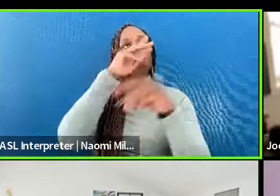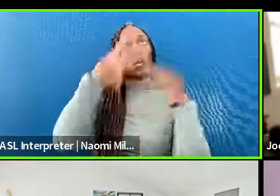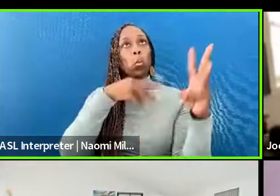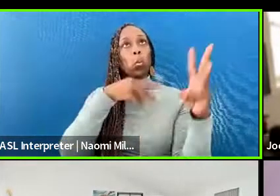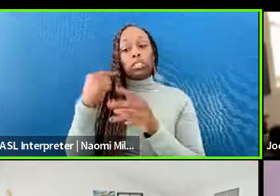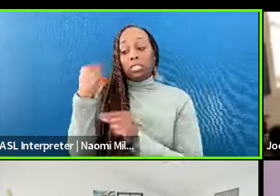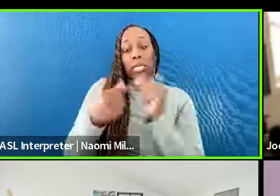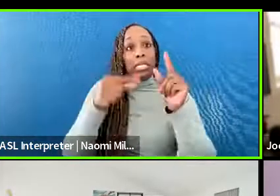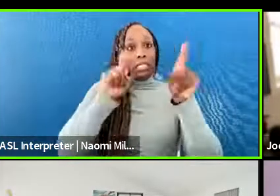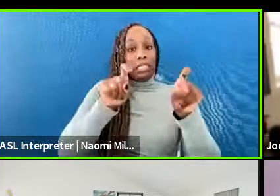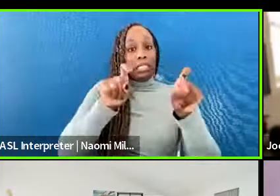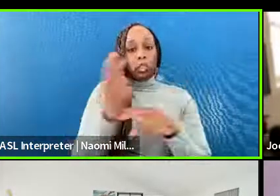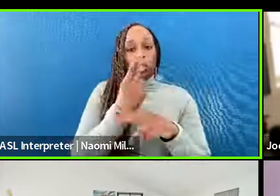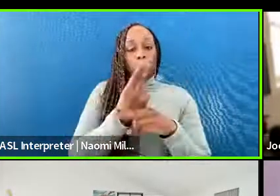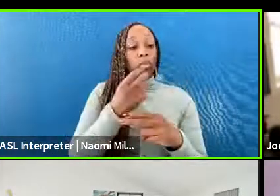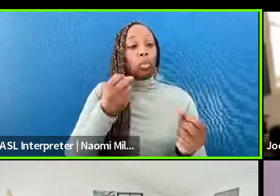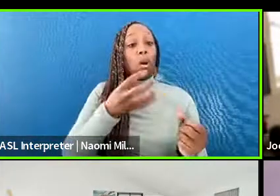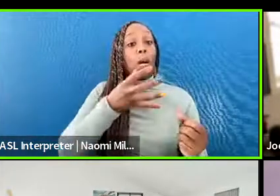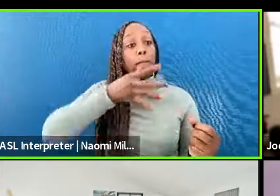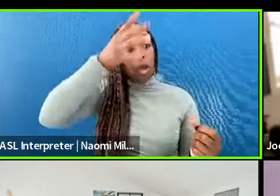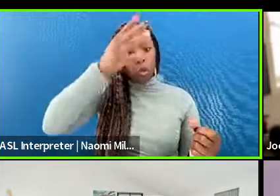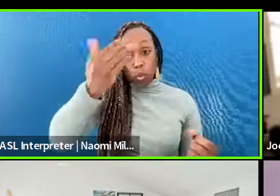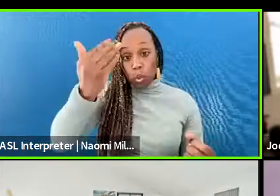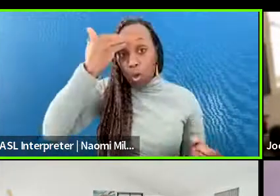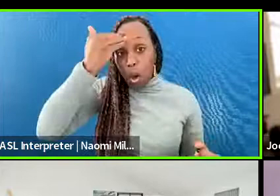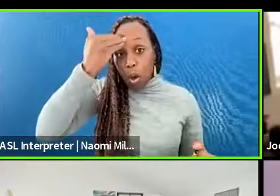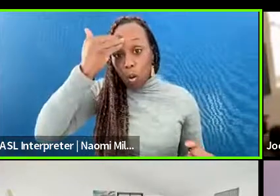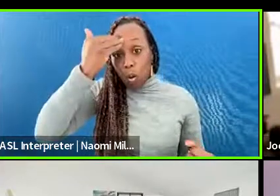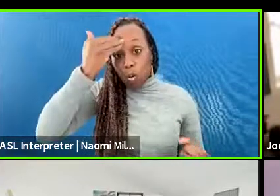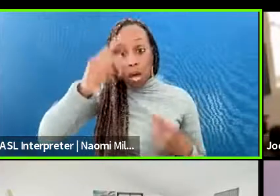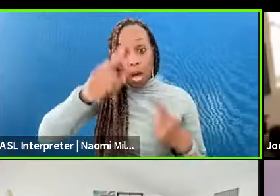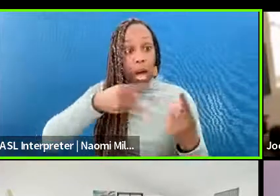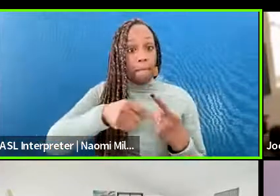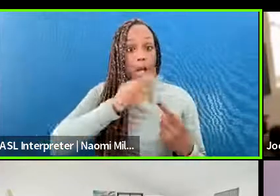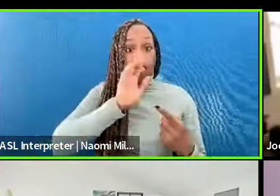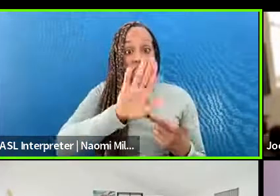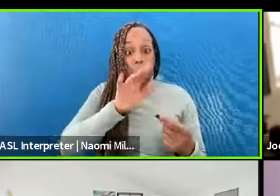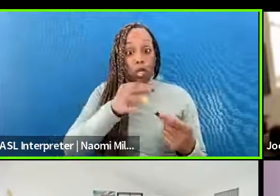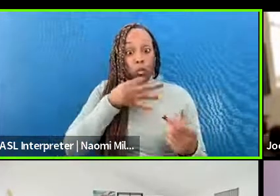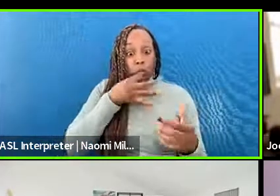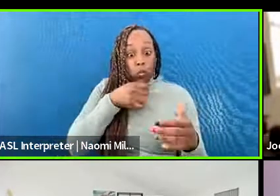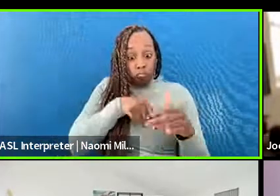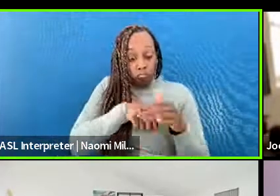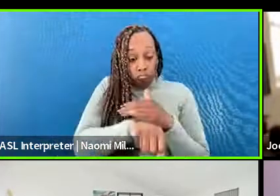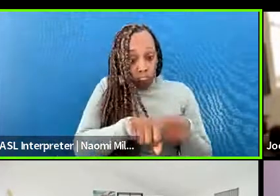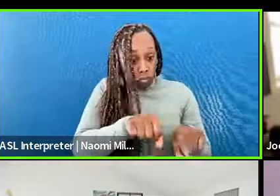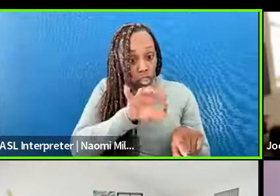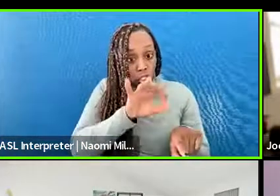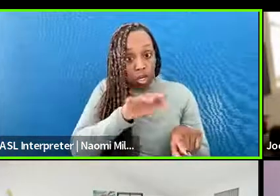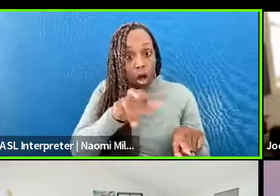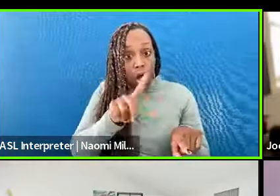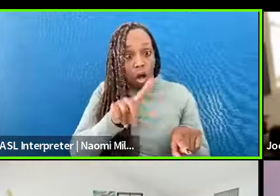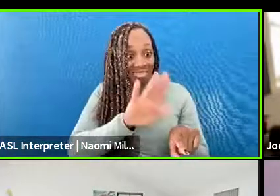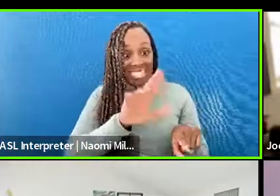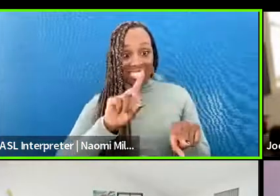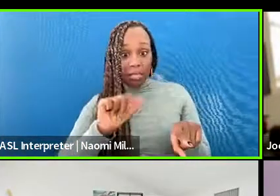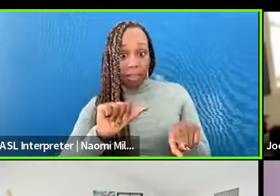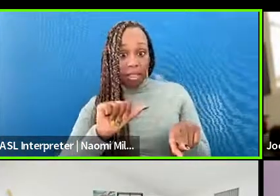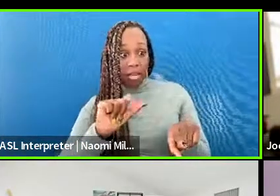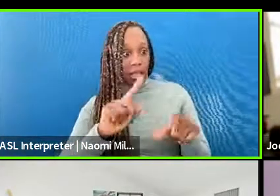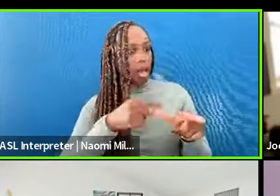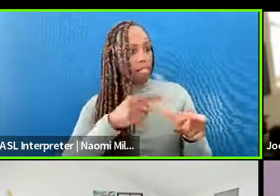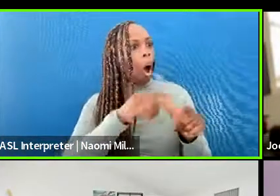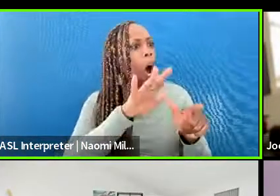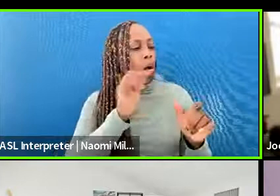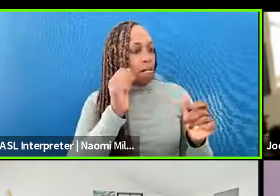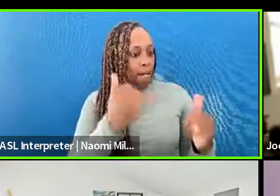that parents know about their forthcoming child's disability and are connected to community